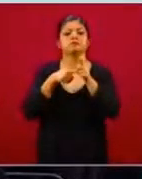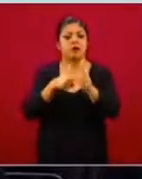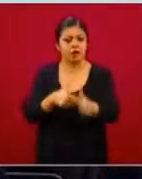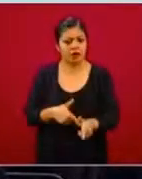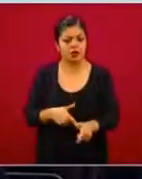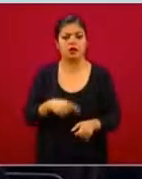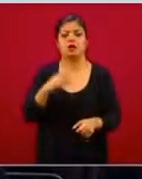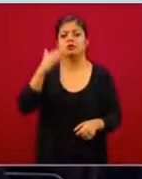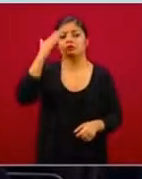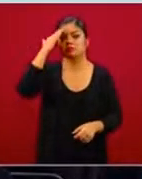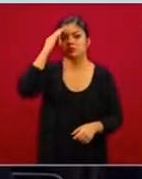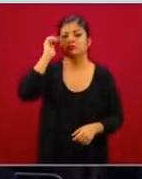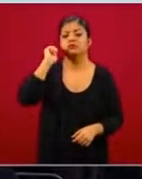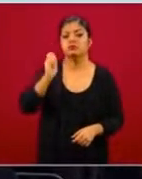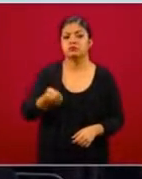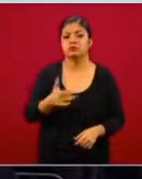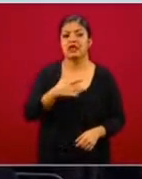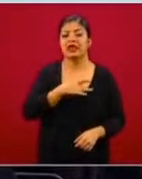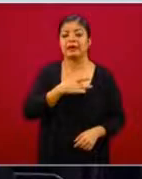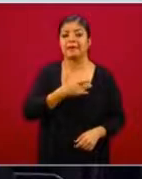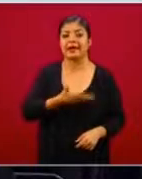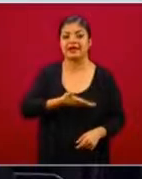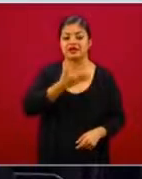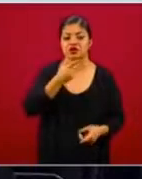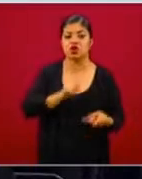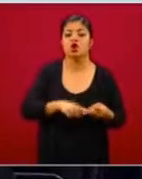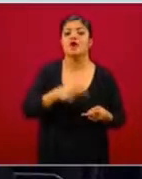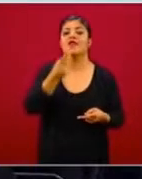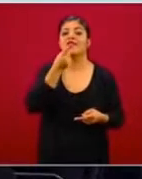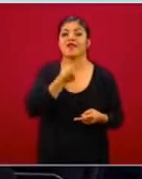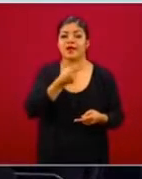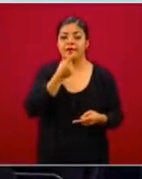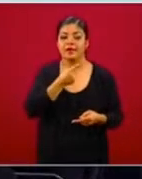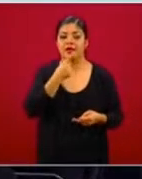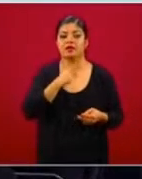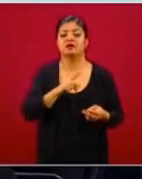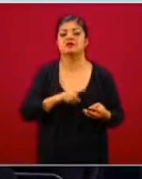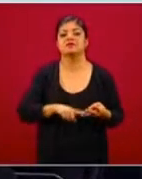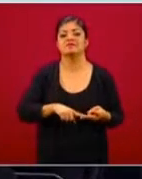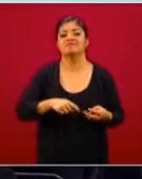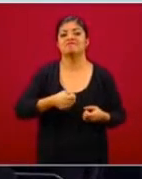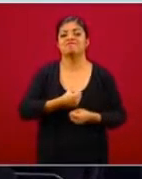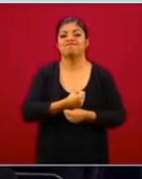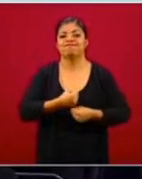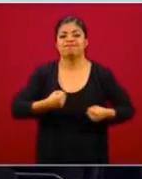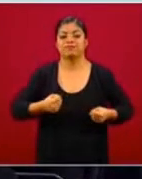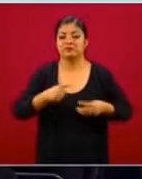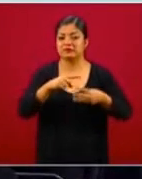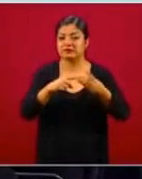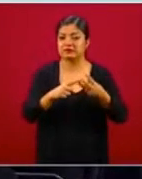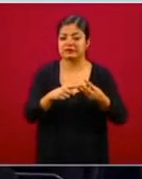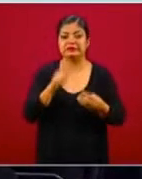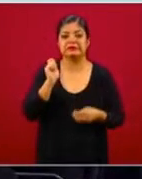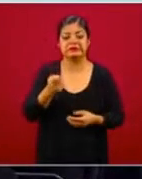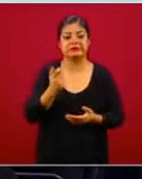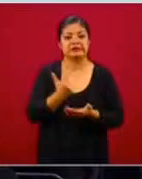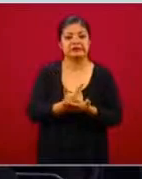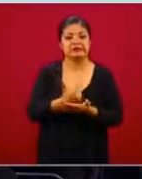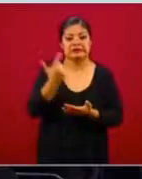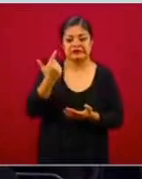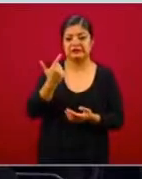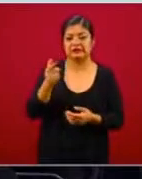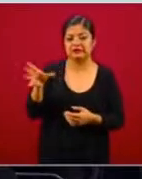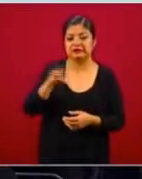shows what these comorbidities have been. And we still see hypertension or high blood pressure, diabetes,